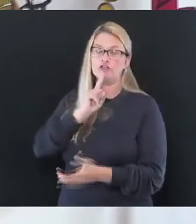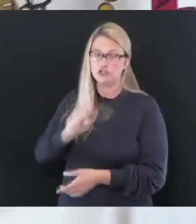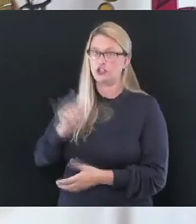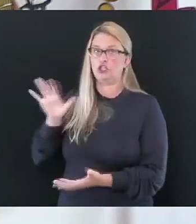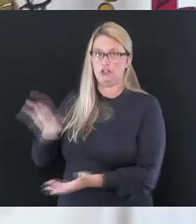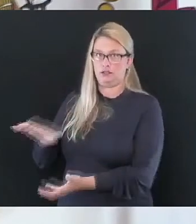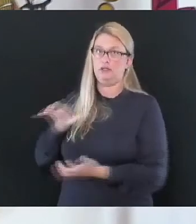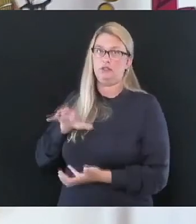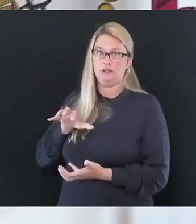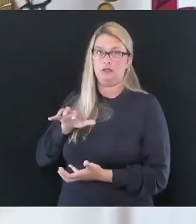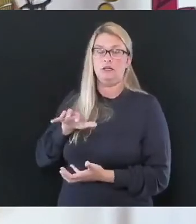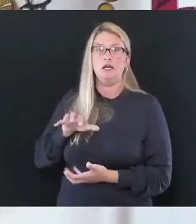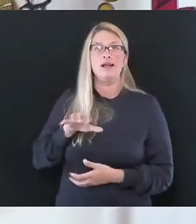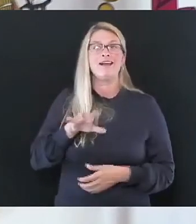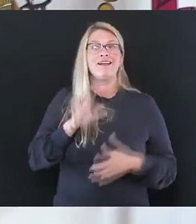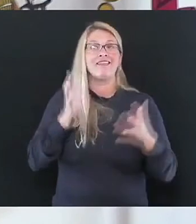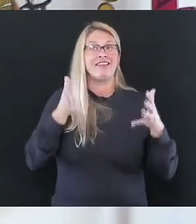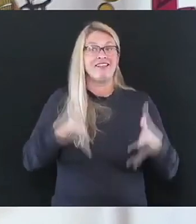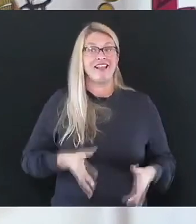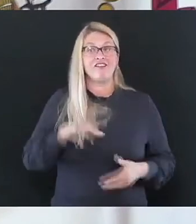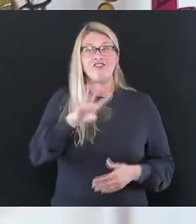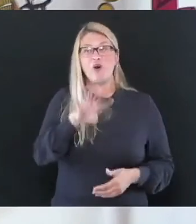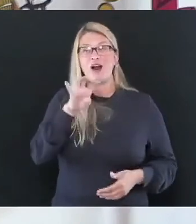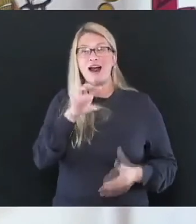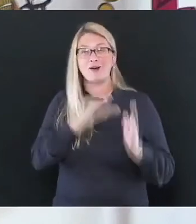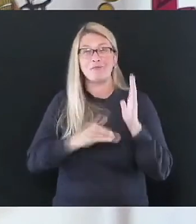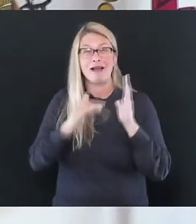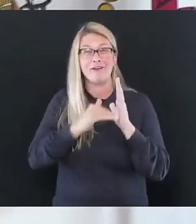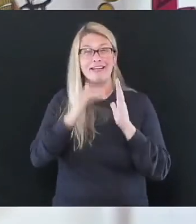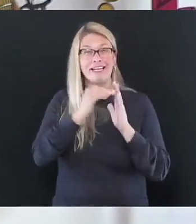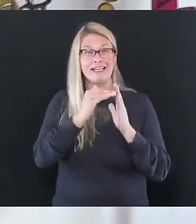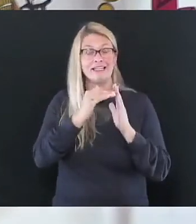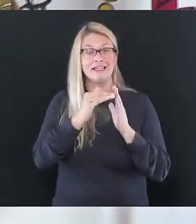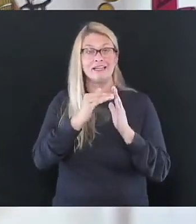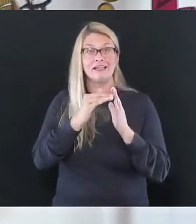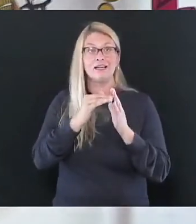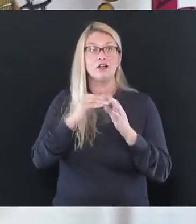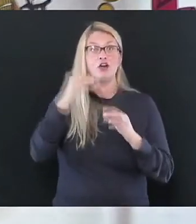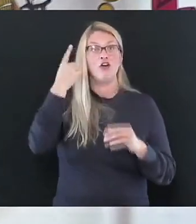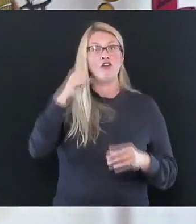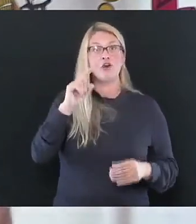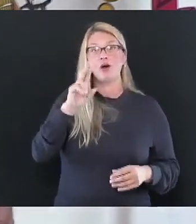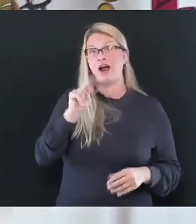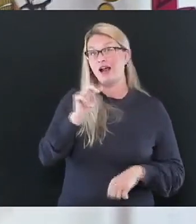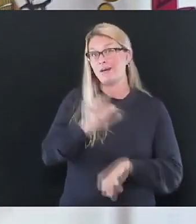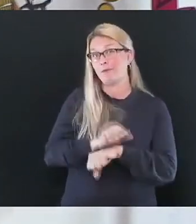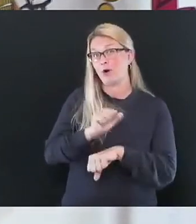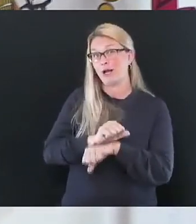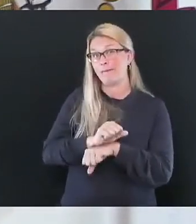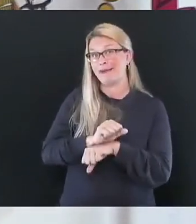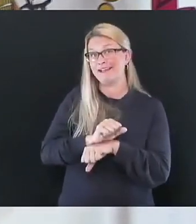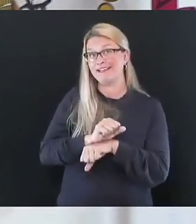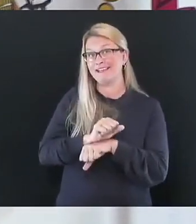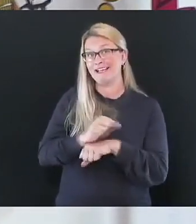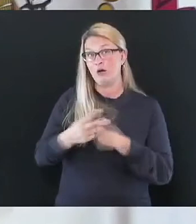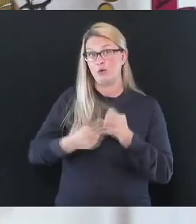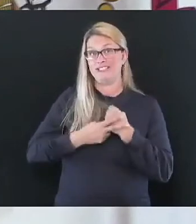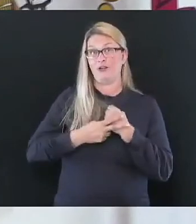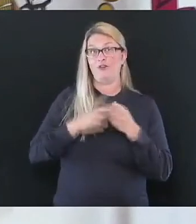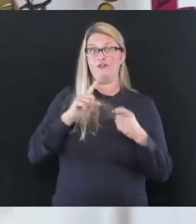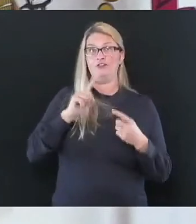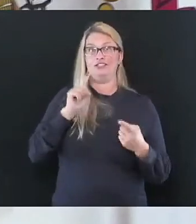And in addition to that, there was $400 million that was set aside as an unemployment reserve to get us to the end of the